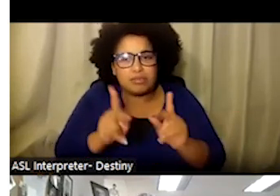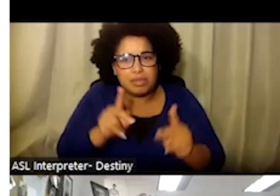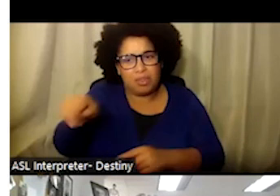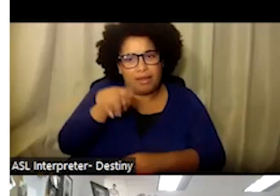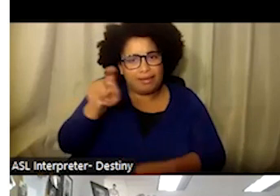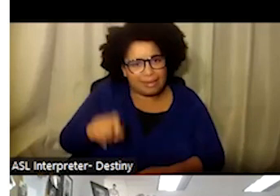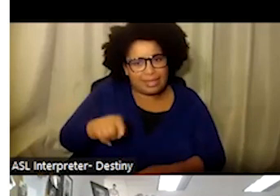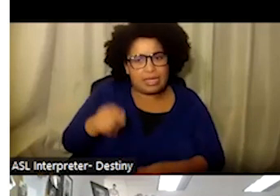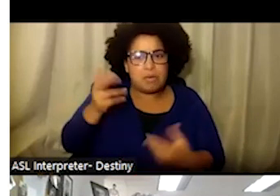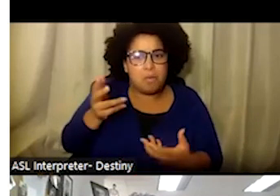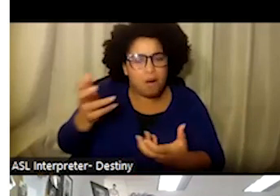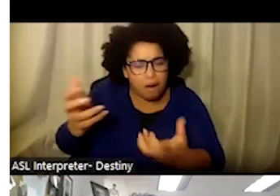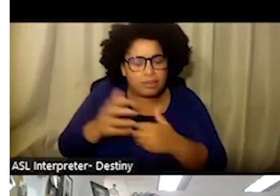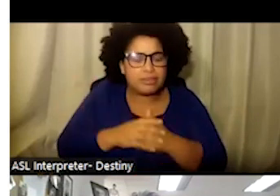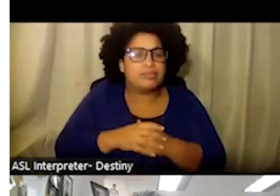and want,